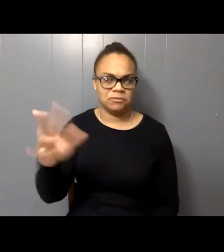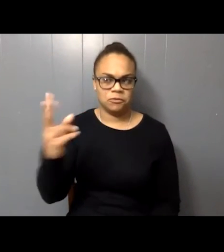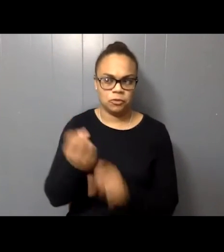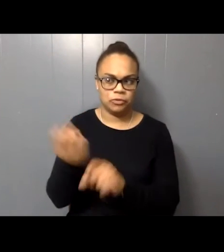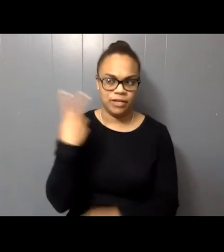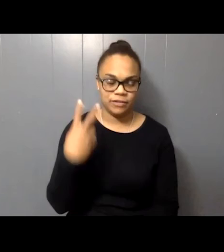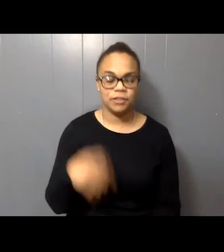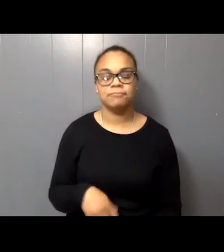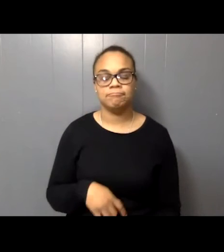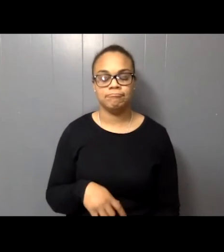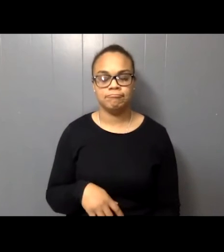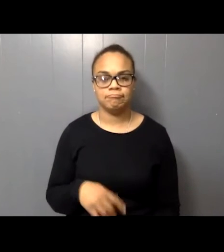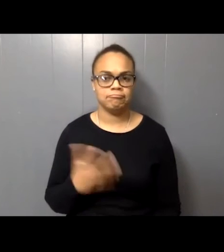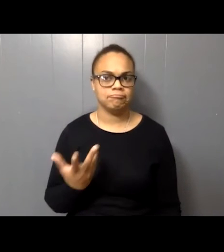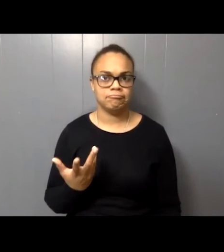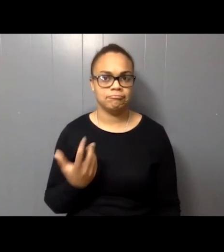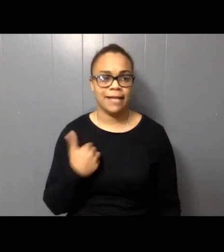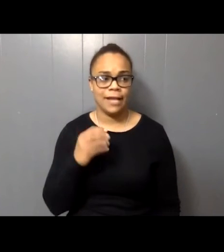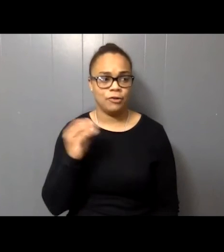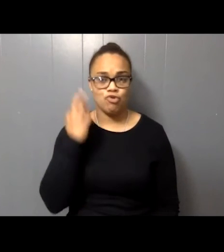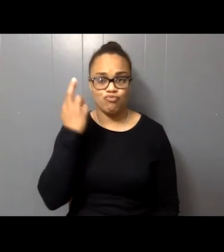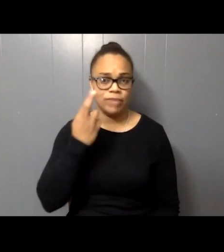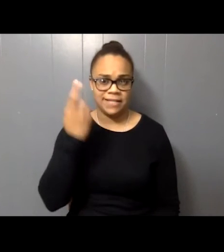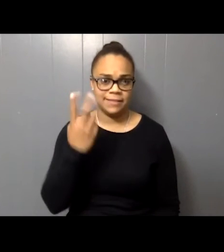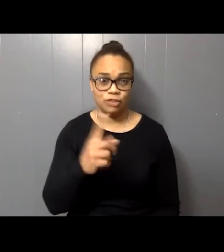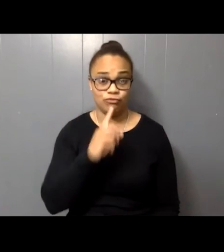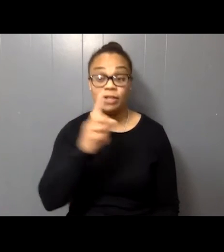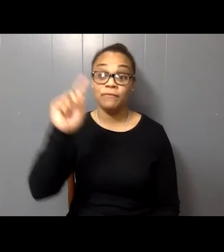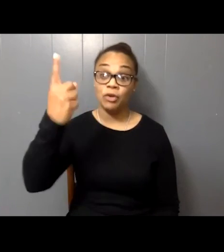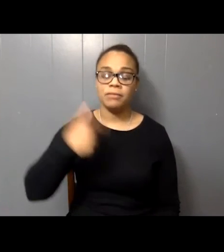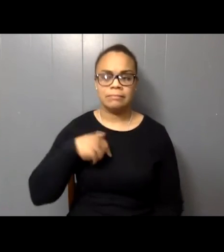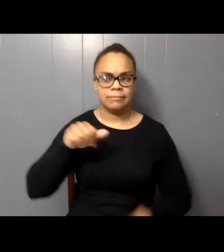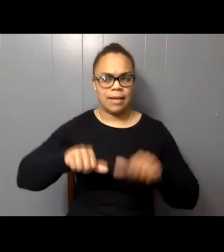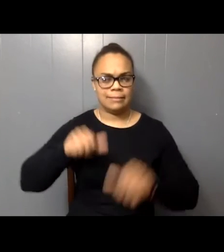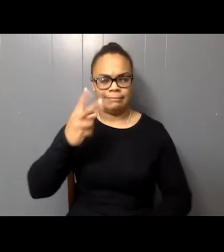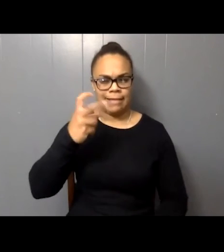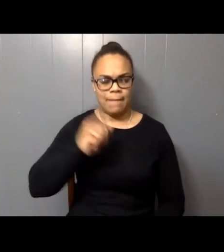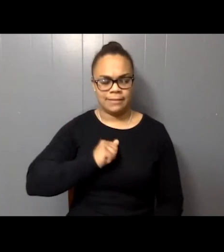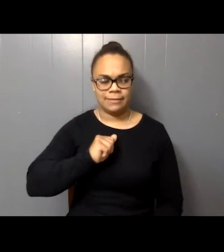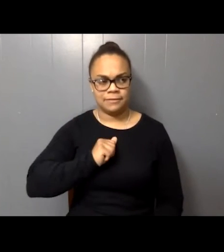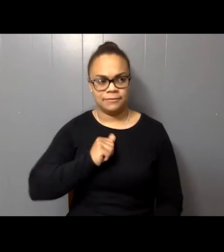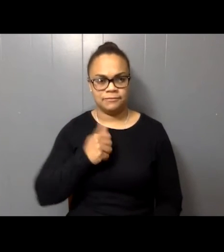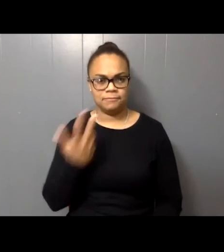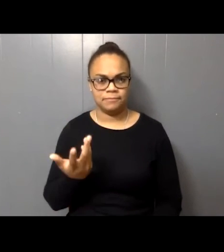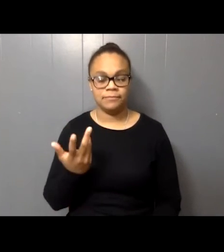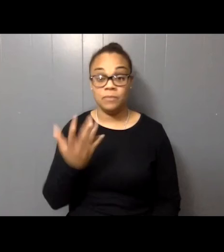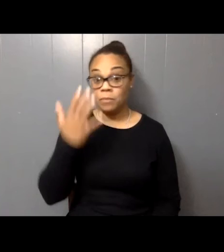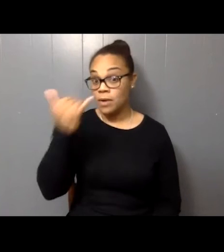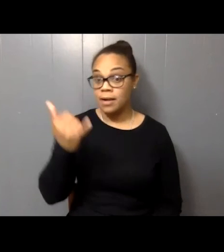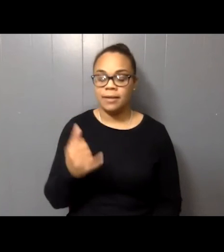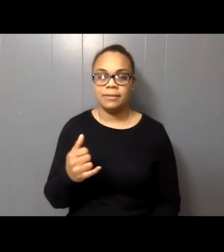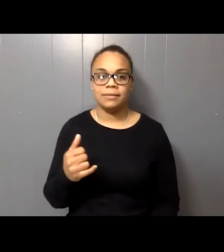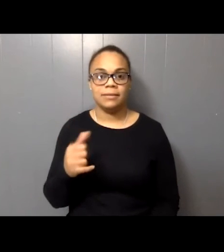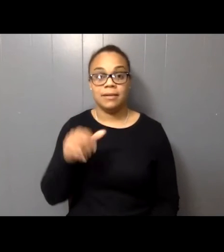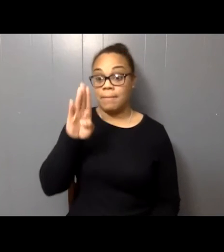had no reason to. I like really doubted myself because there's this common thing within the